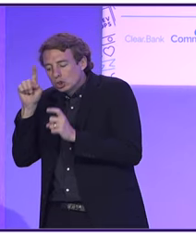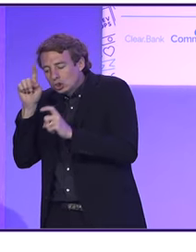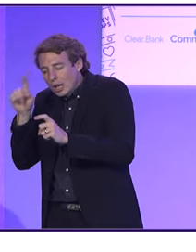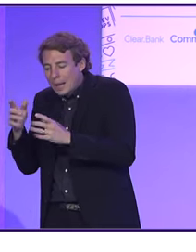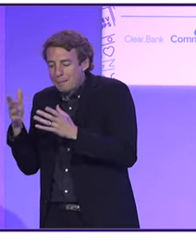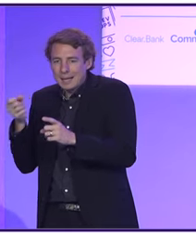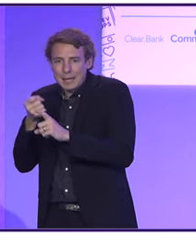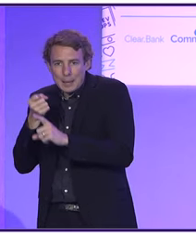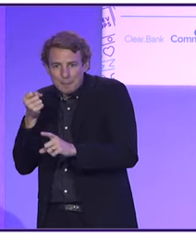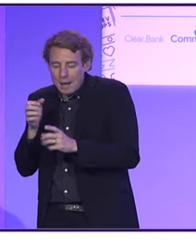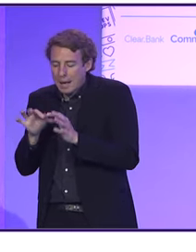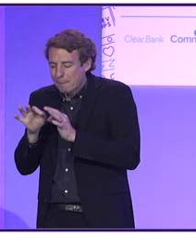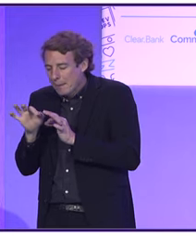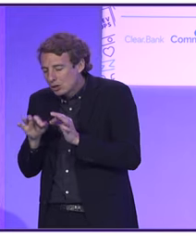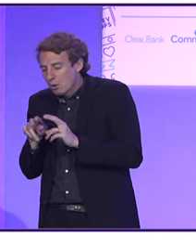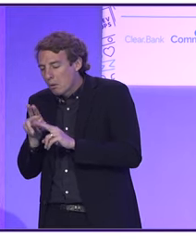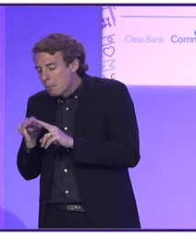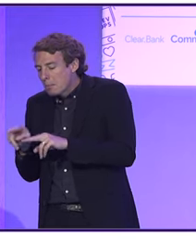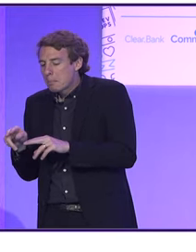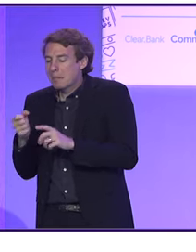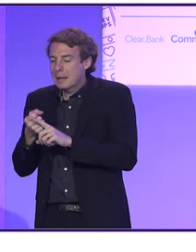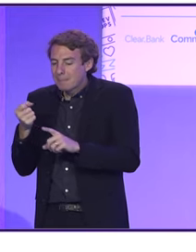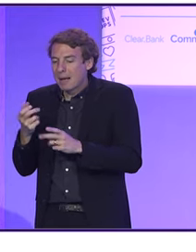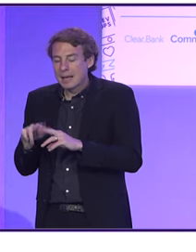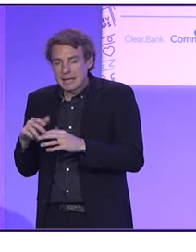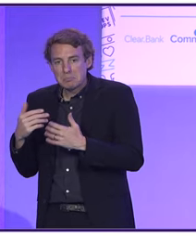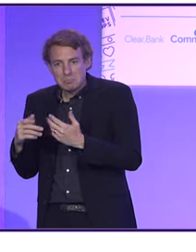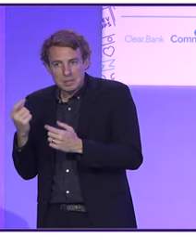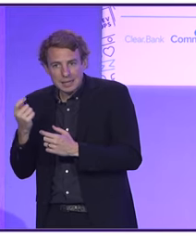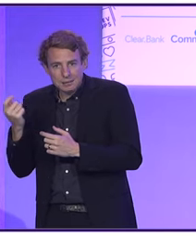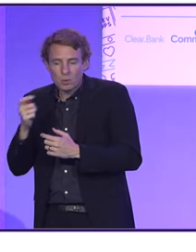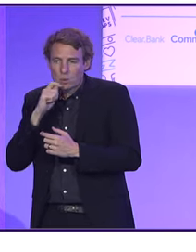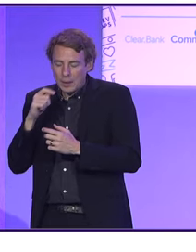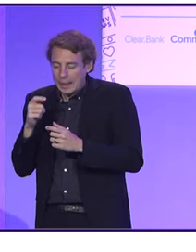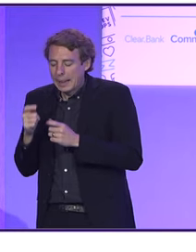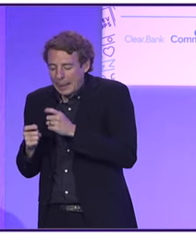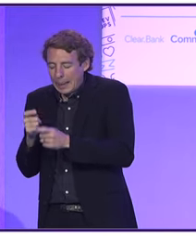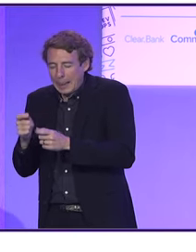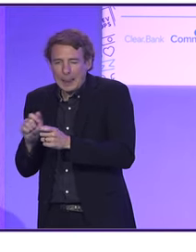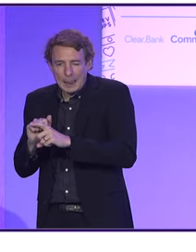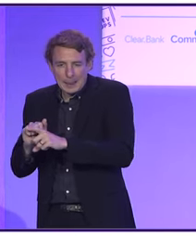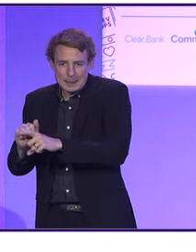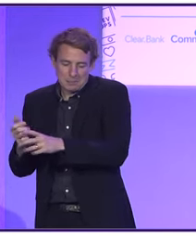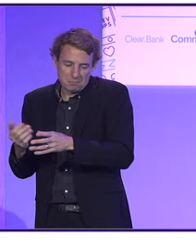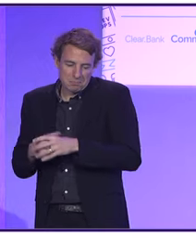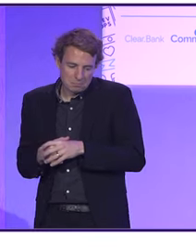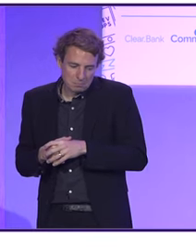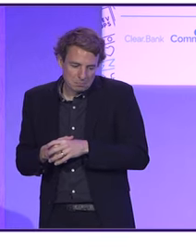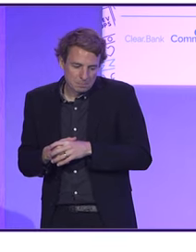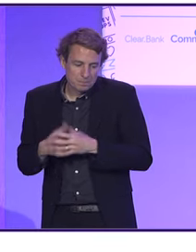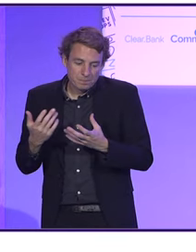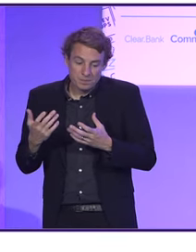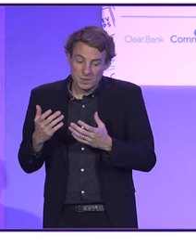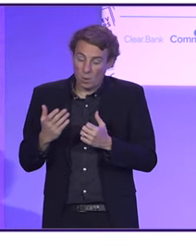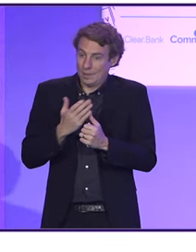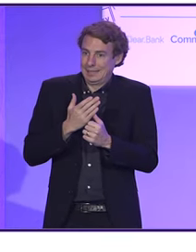them, measure that impact, and if all goes well, present it back to the client, and basically just iterate. So with the initial set of